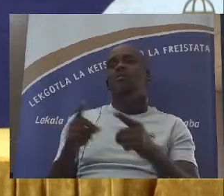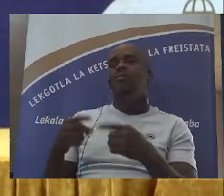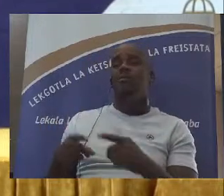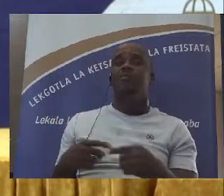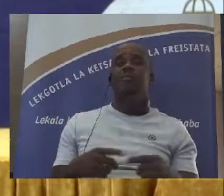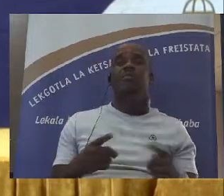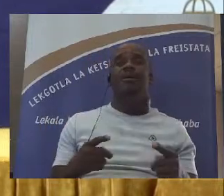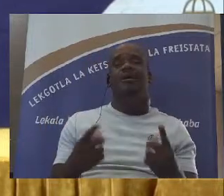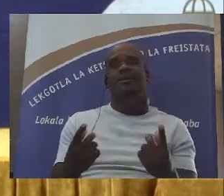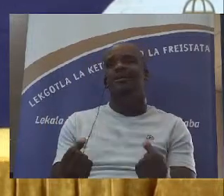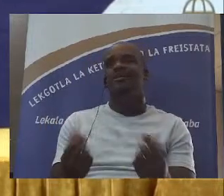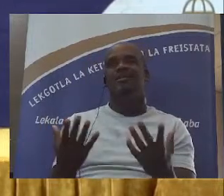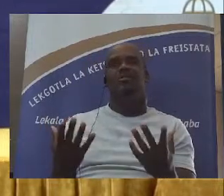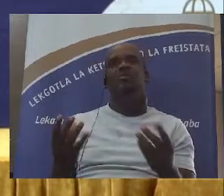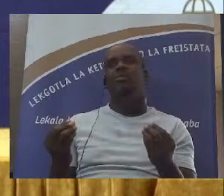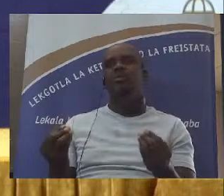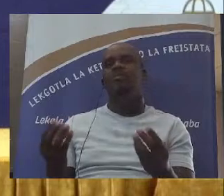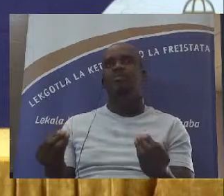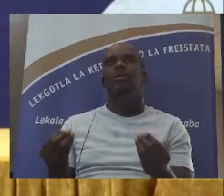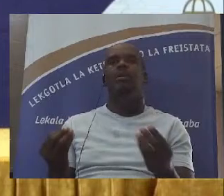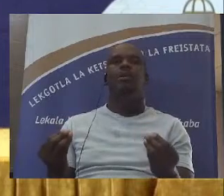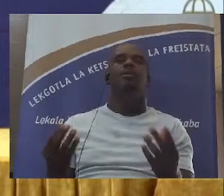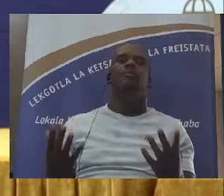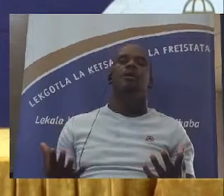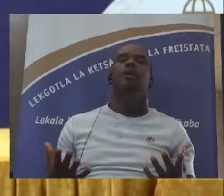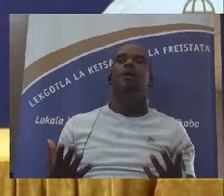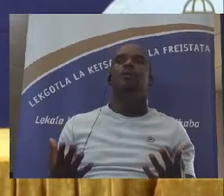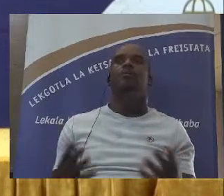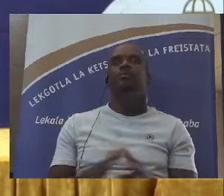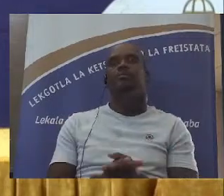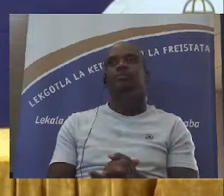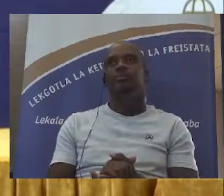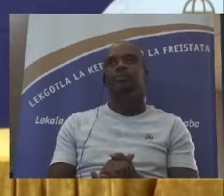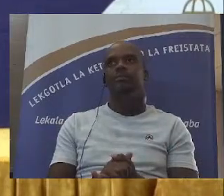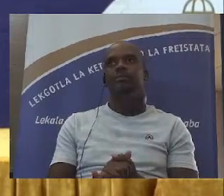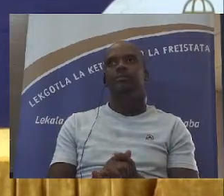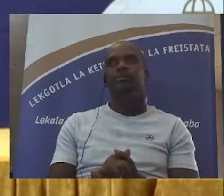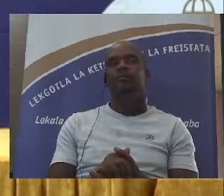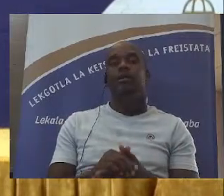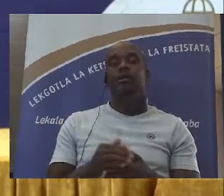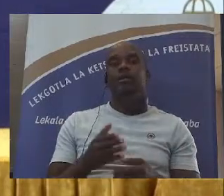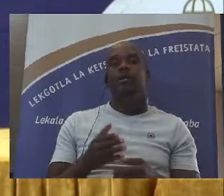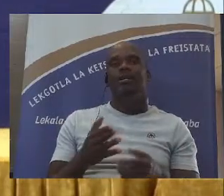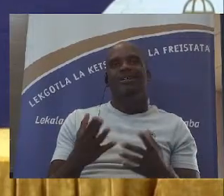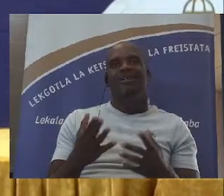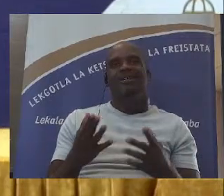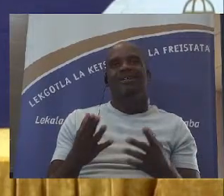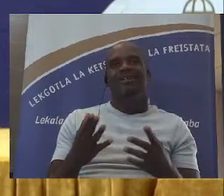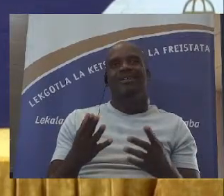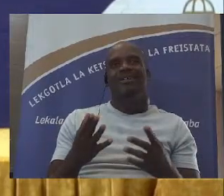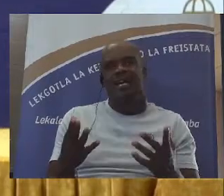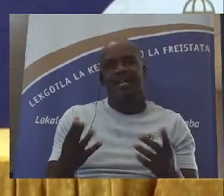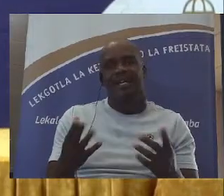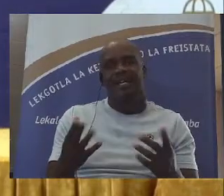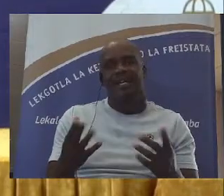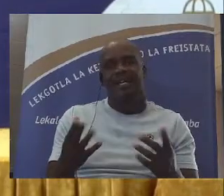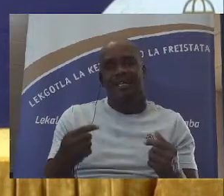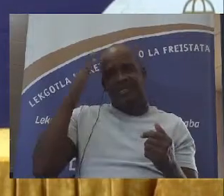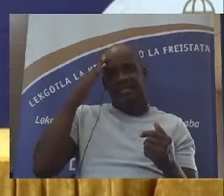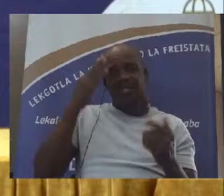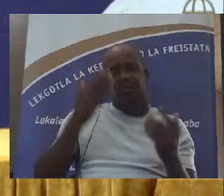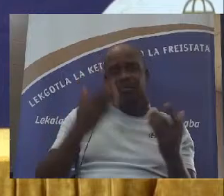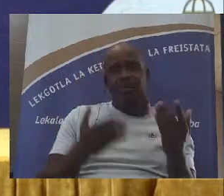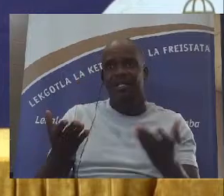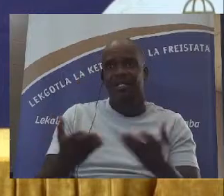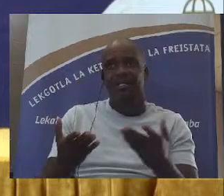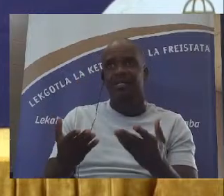easier for other sectors to come up with differential treatment for small enterprises, and so that we can create more opportunities for